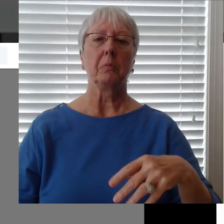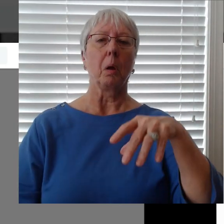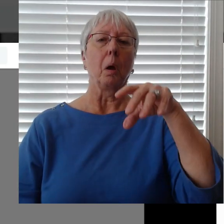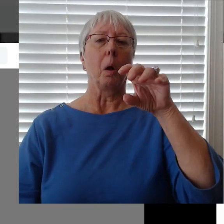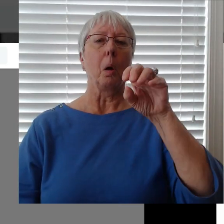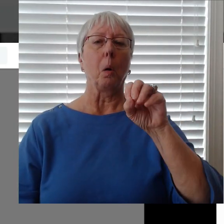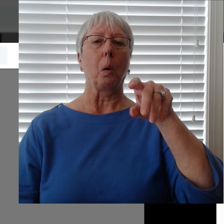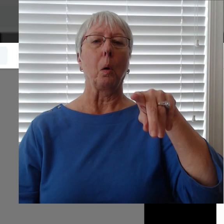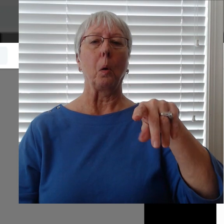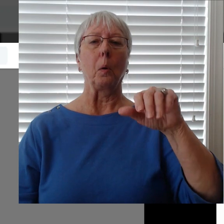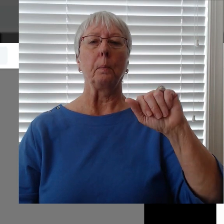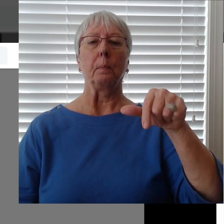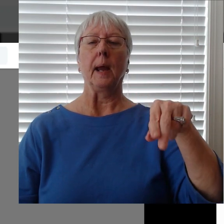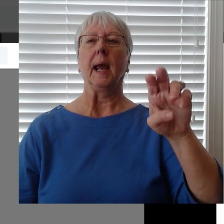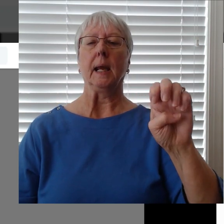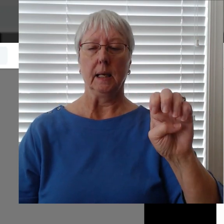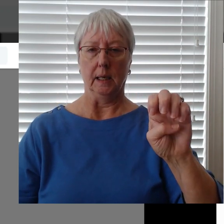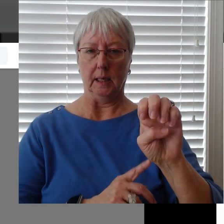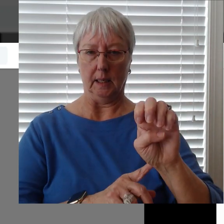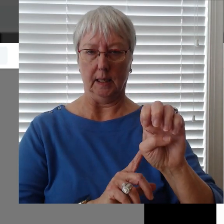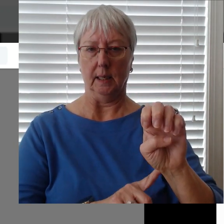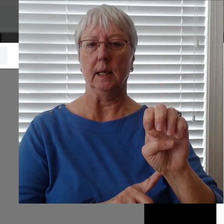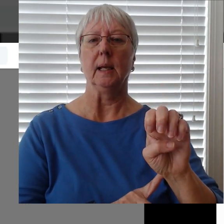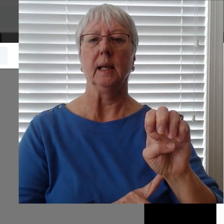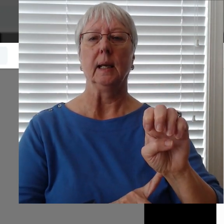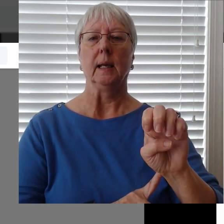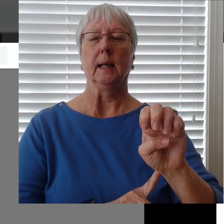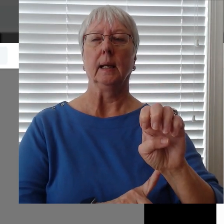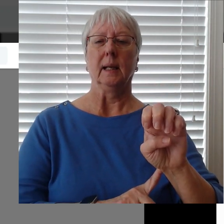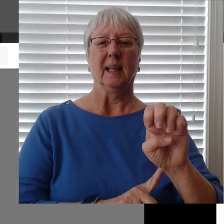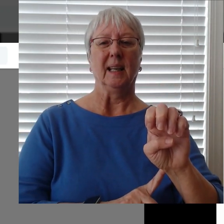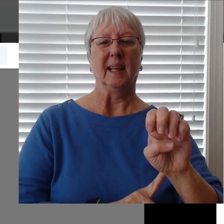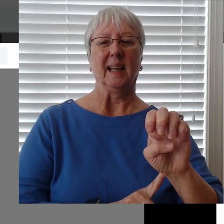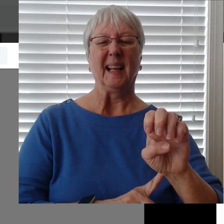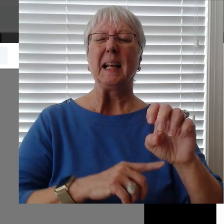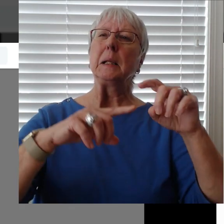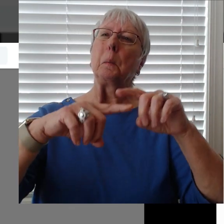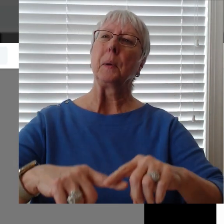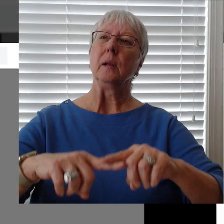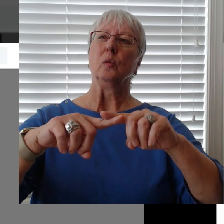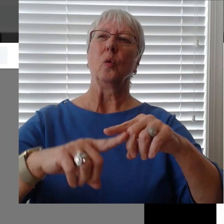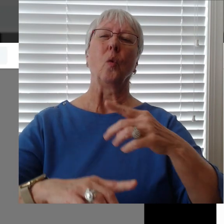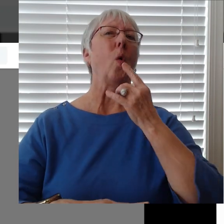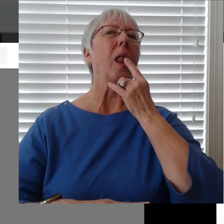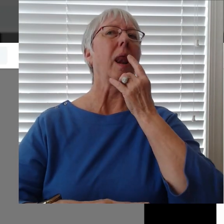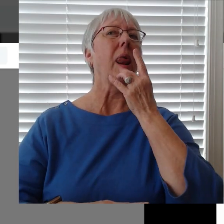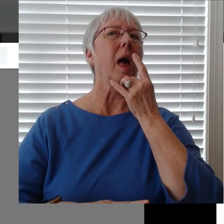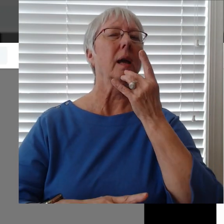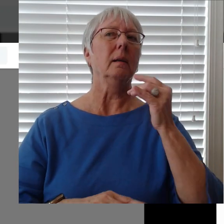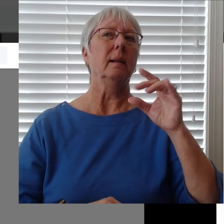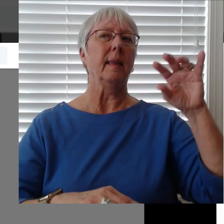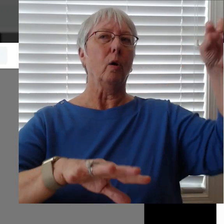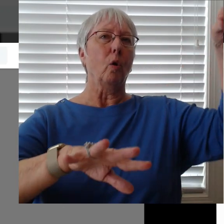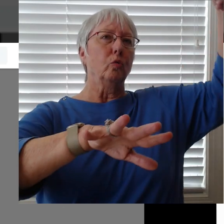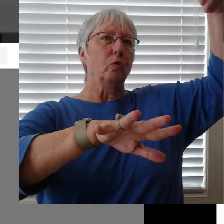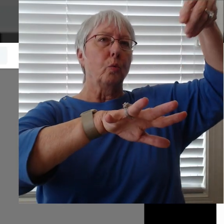translucent, and transparent color is dependent on the amount of light passing through a color.